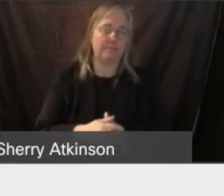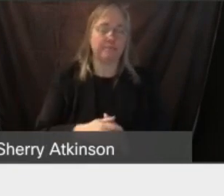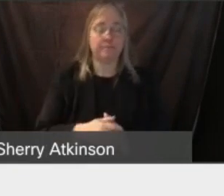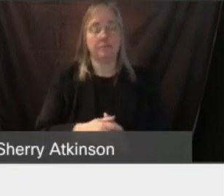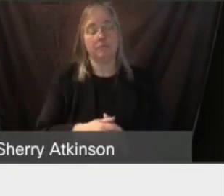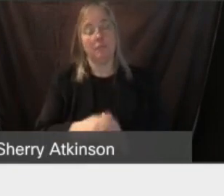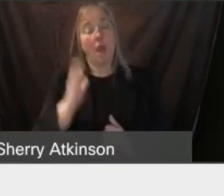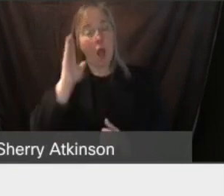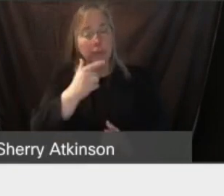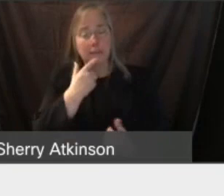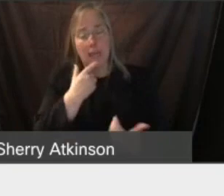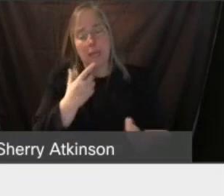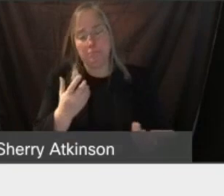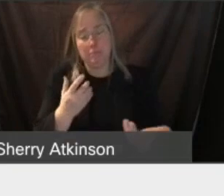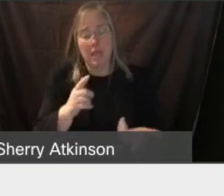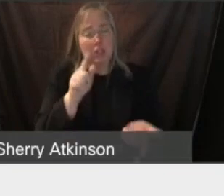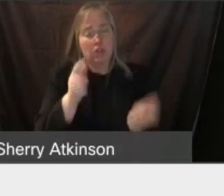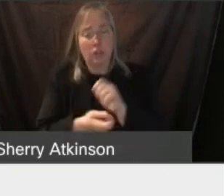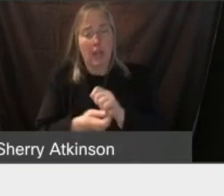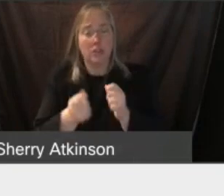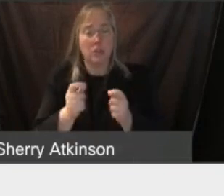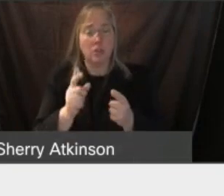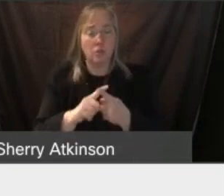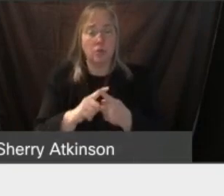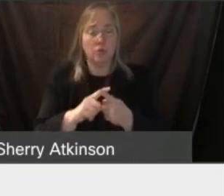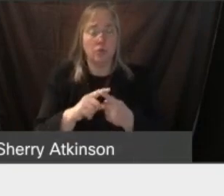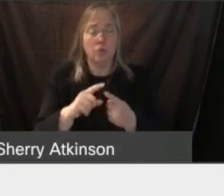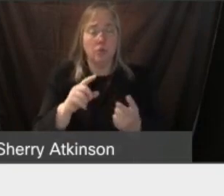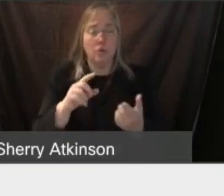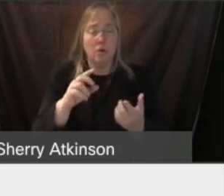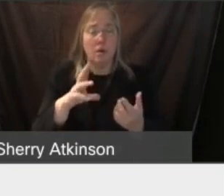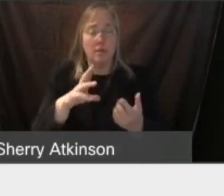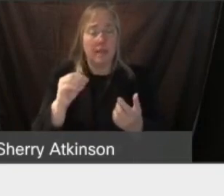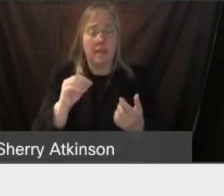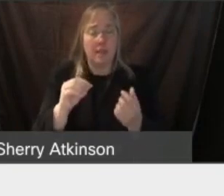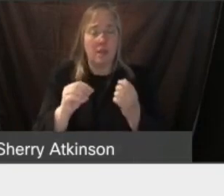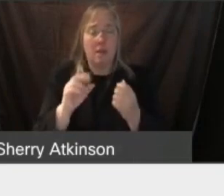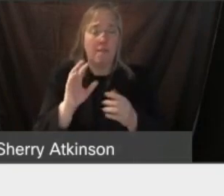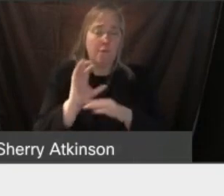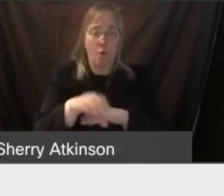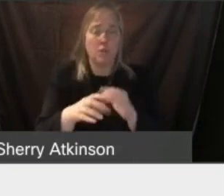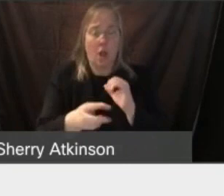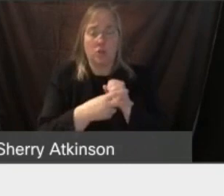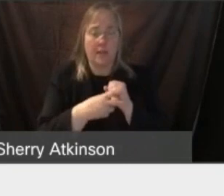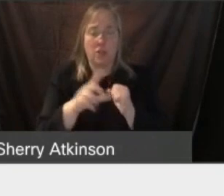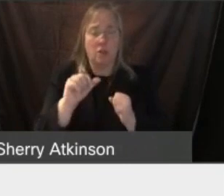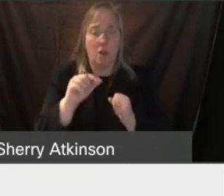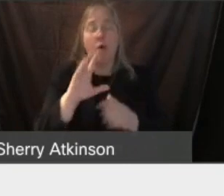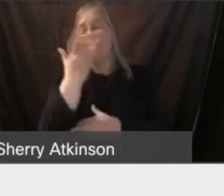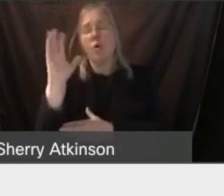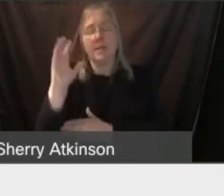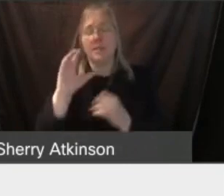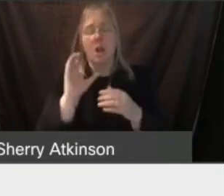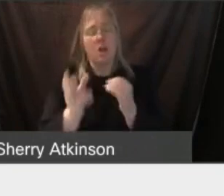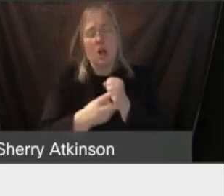that the changes to the forest conservation law in the past couple of years in Howard County did